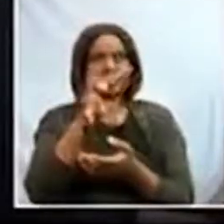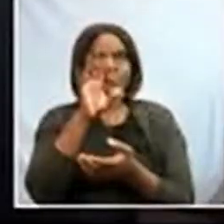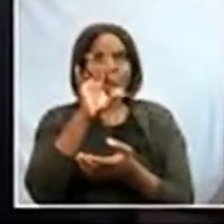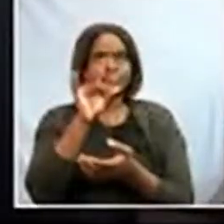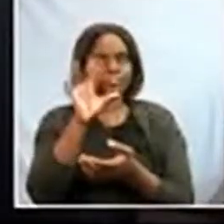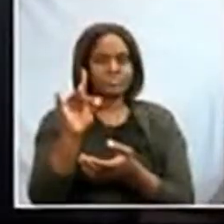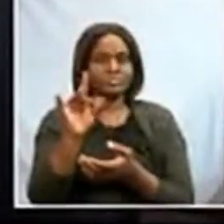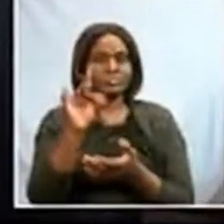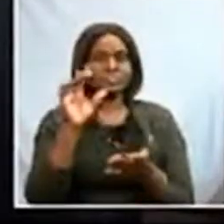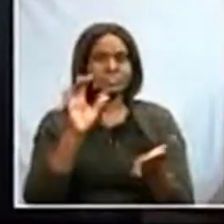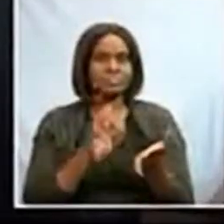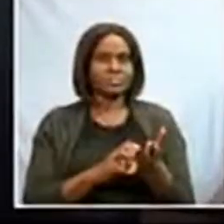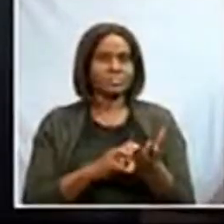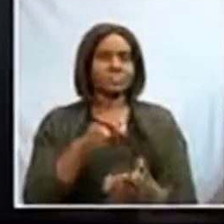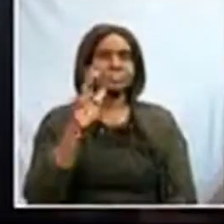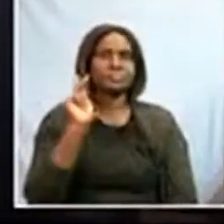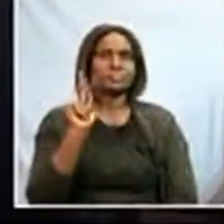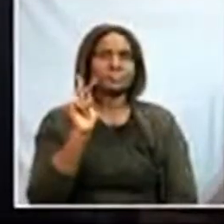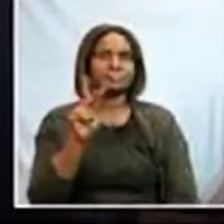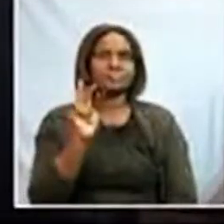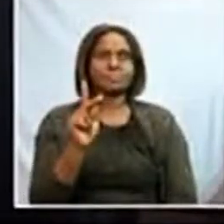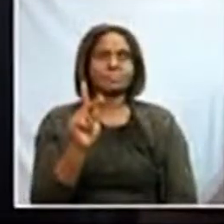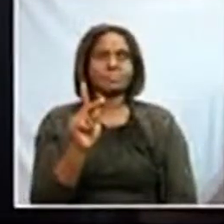kwacha, which is